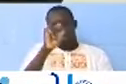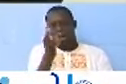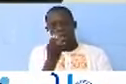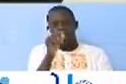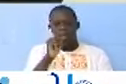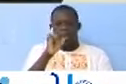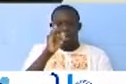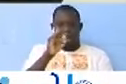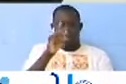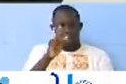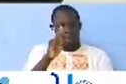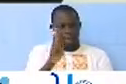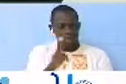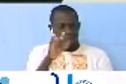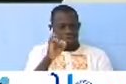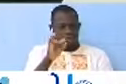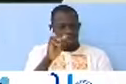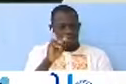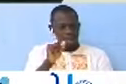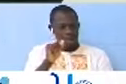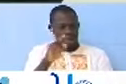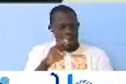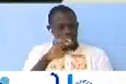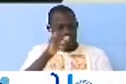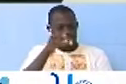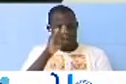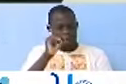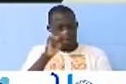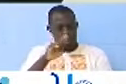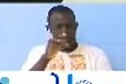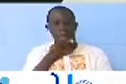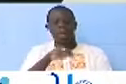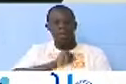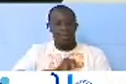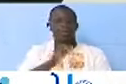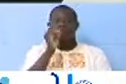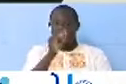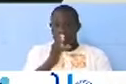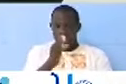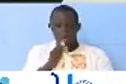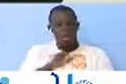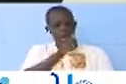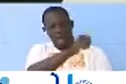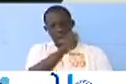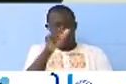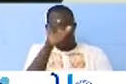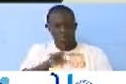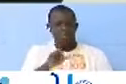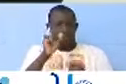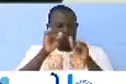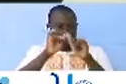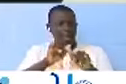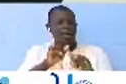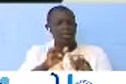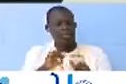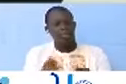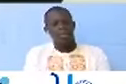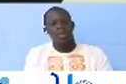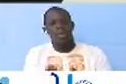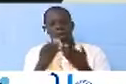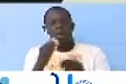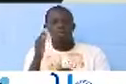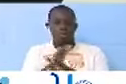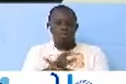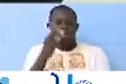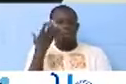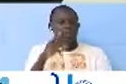Okay, please go. So ako pumule mo be stay. He said that everyone should stay. So okono. So during